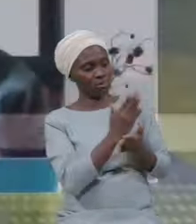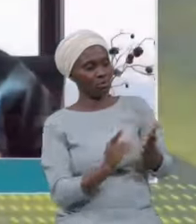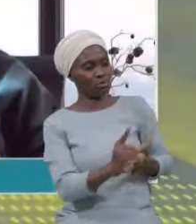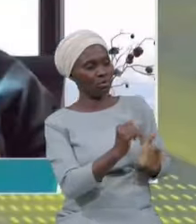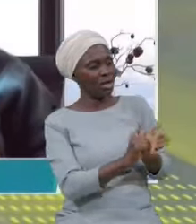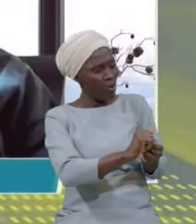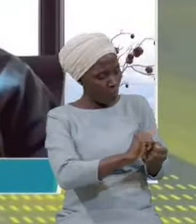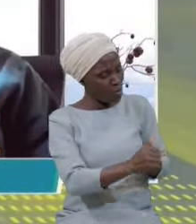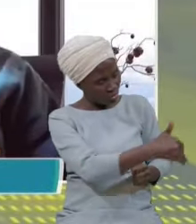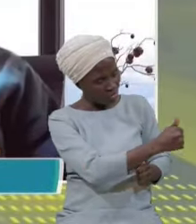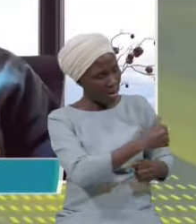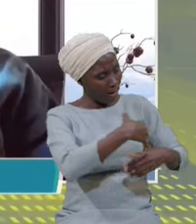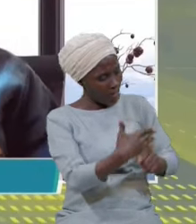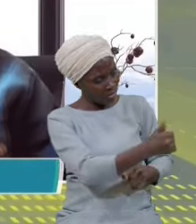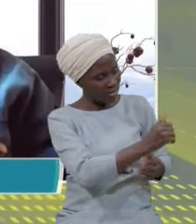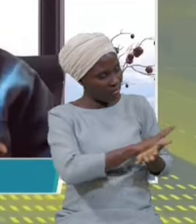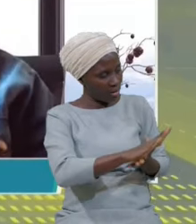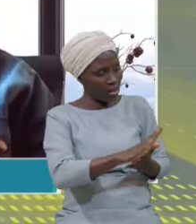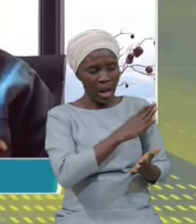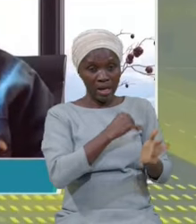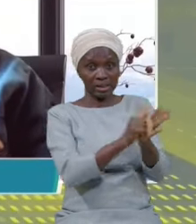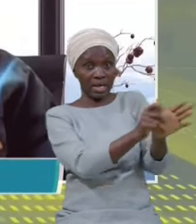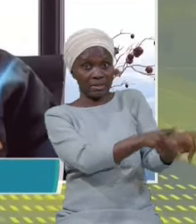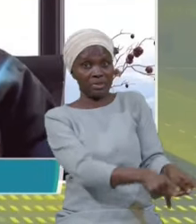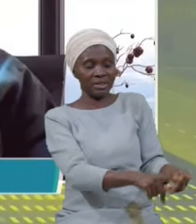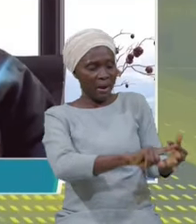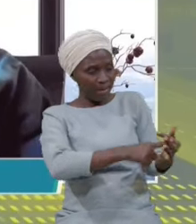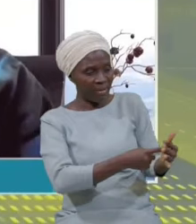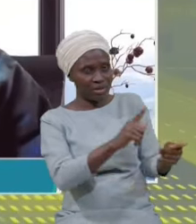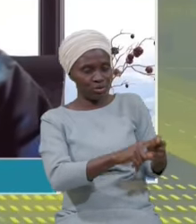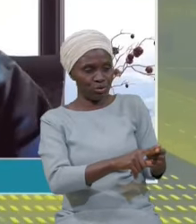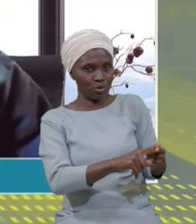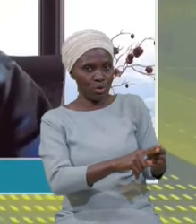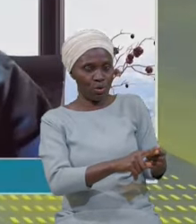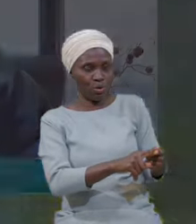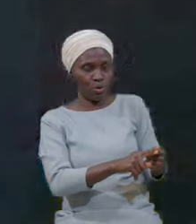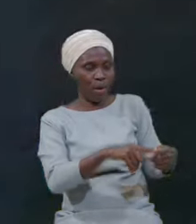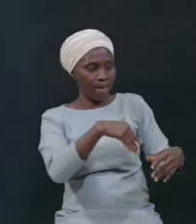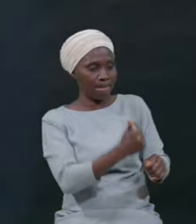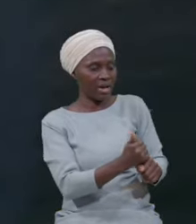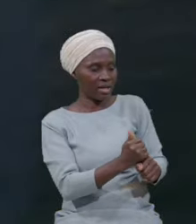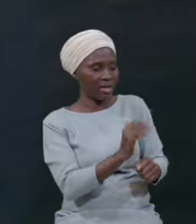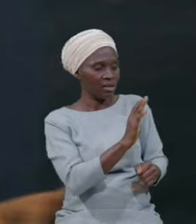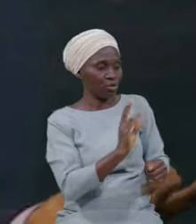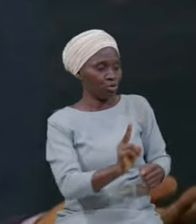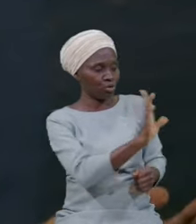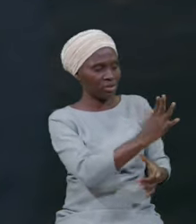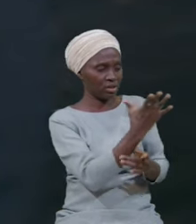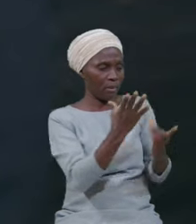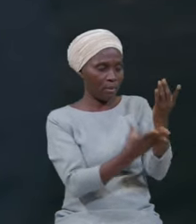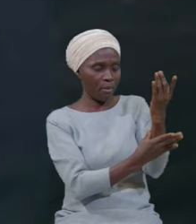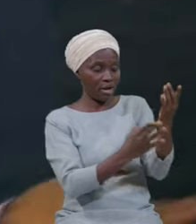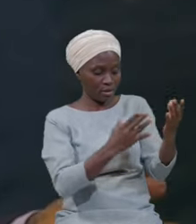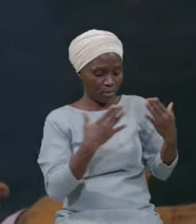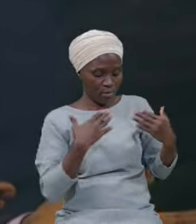clean, and then he begins to rub his body with his bare hand, You say, what are you doing? You told me now